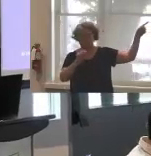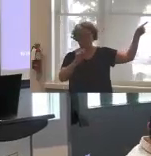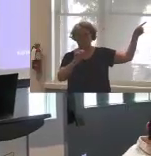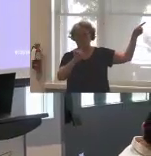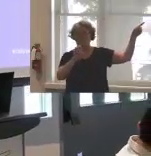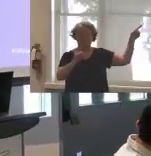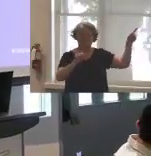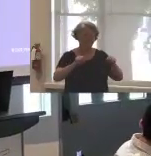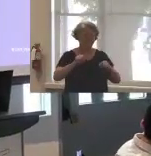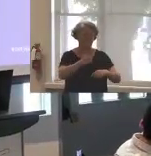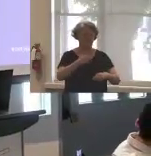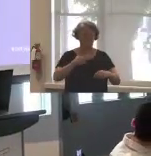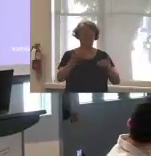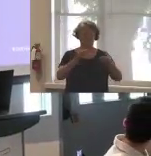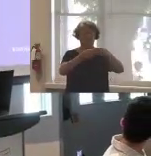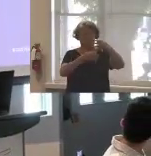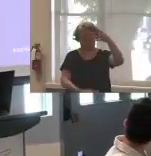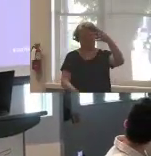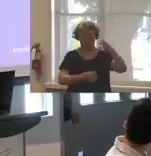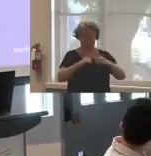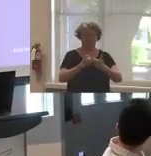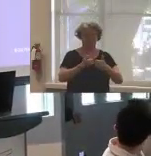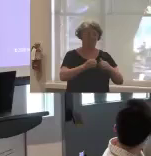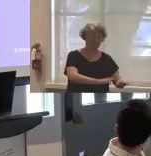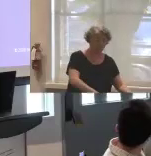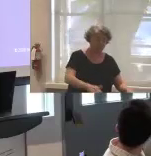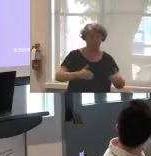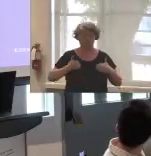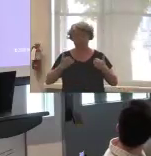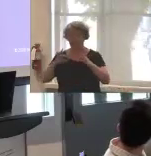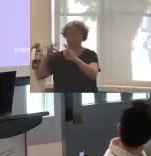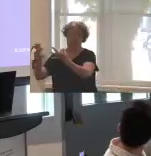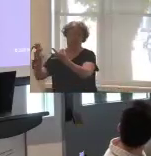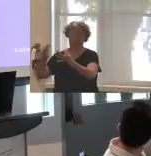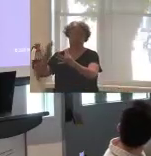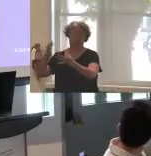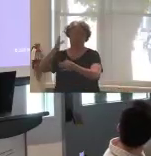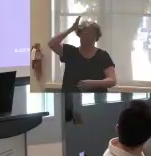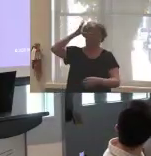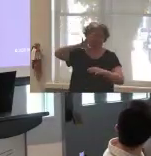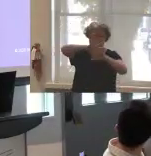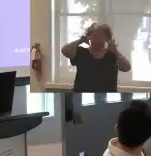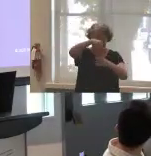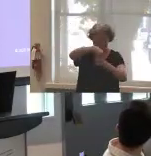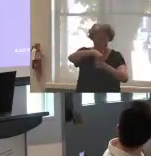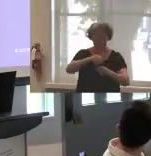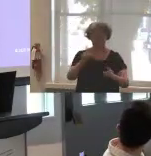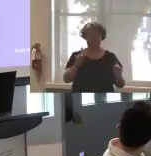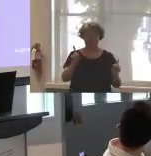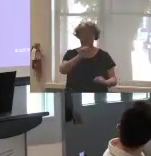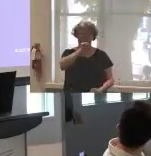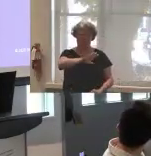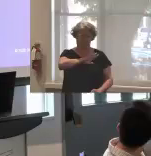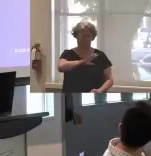a multi-service agency addressing the needs of children, youth, their families, and parents. We are located in